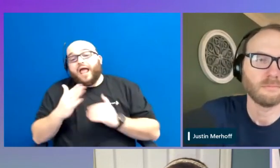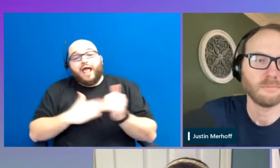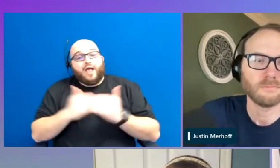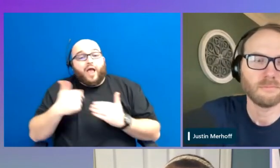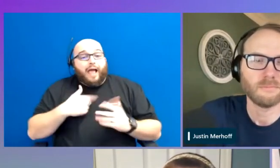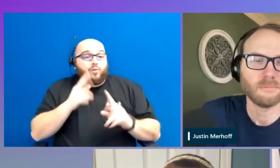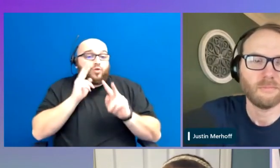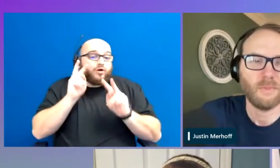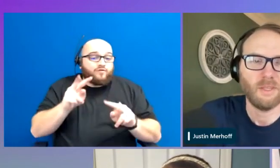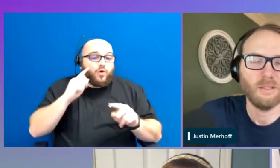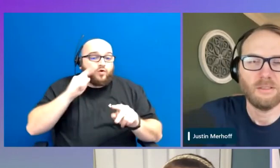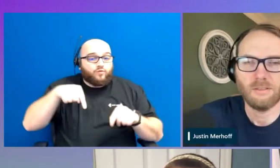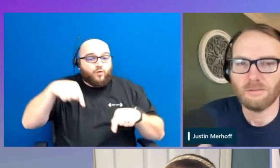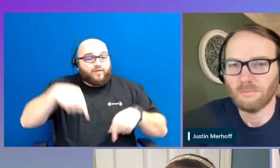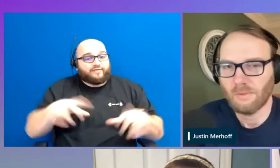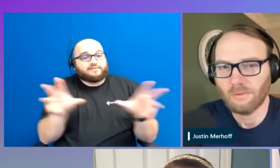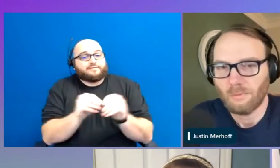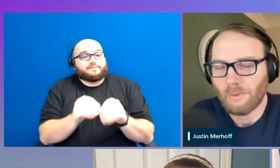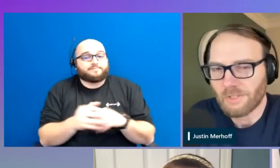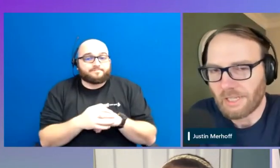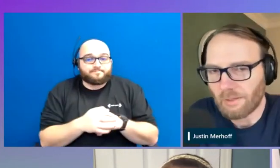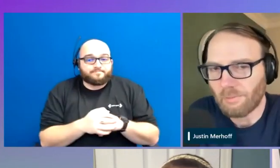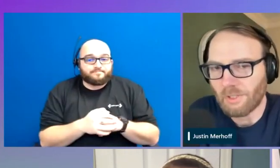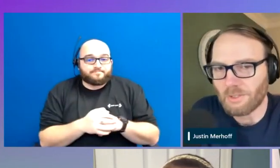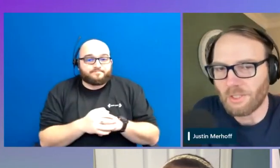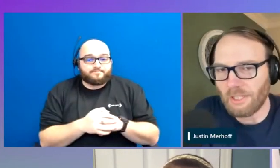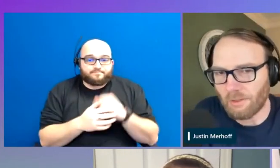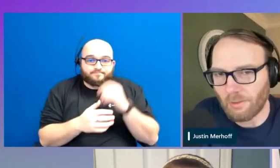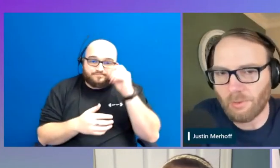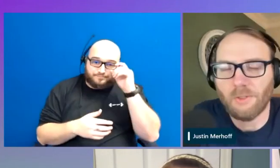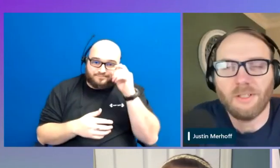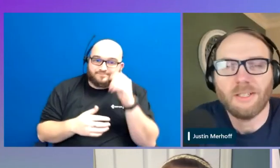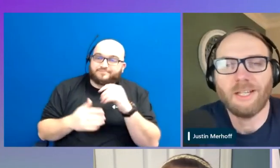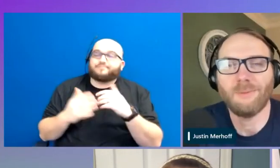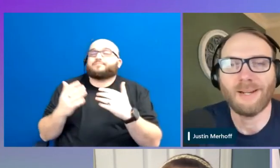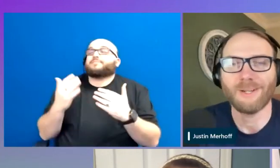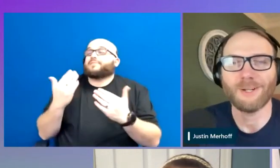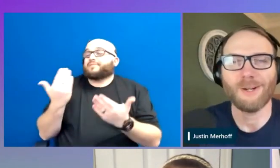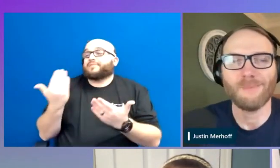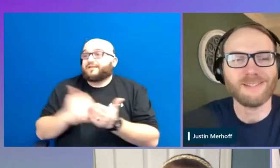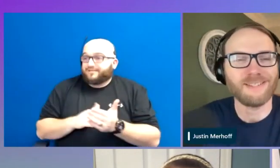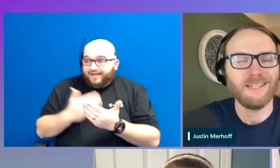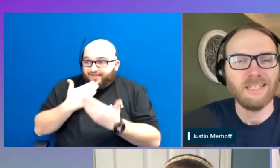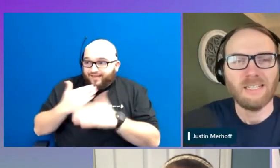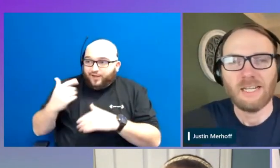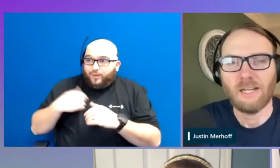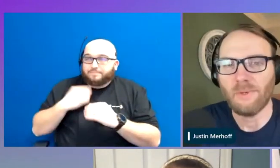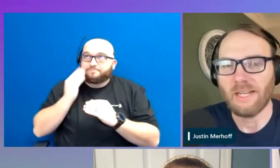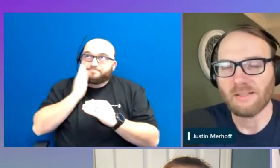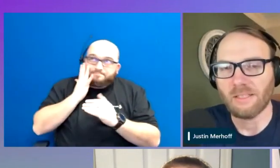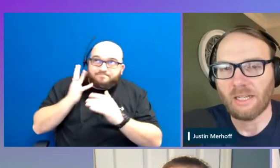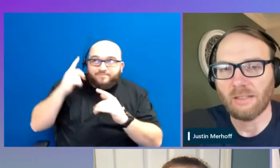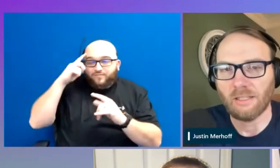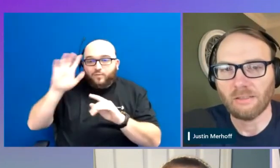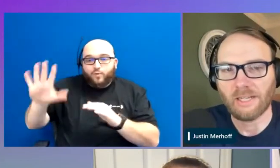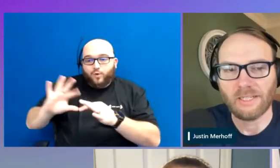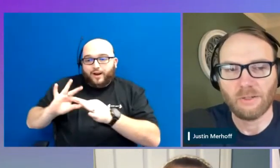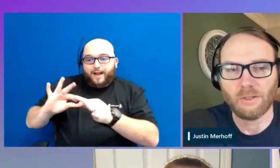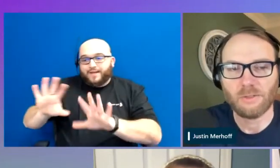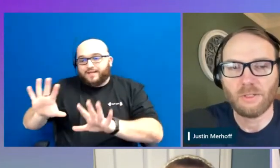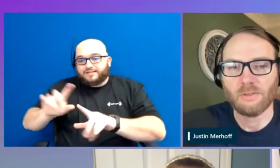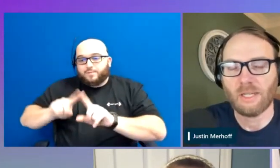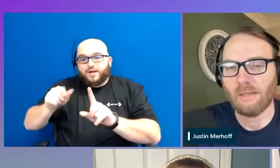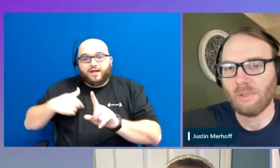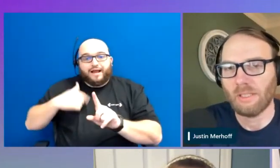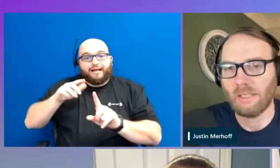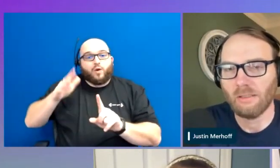session. Thanks. Once again, I'm blushing and humbled by your comments. Next, I'd like to